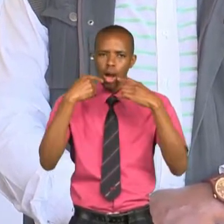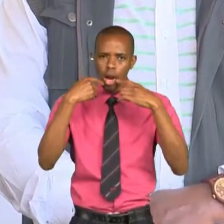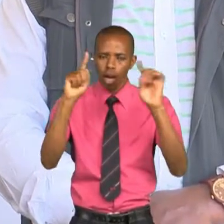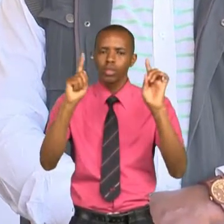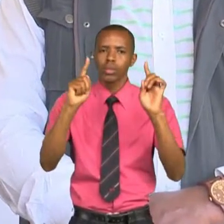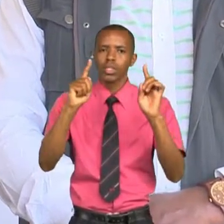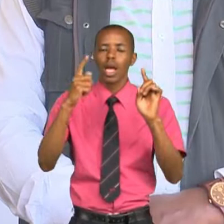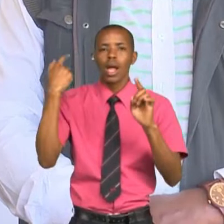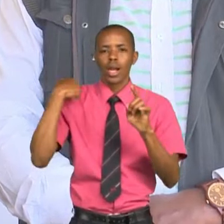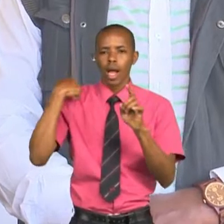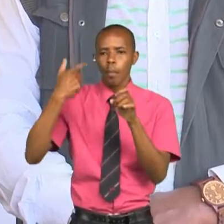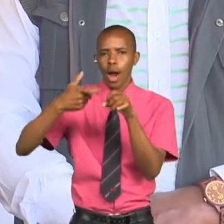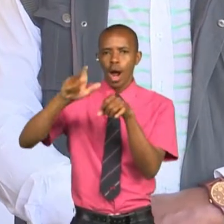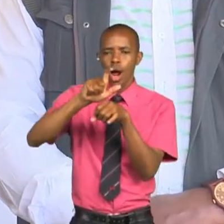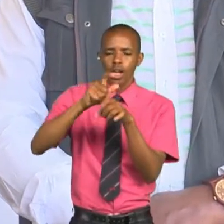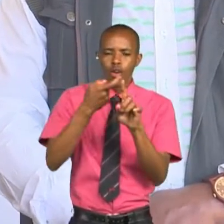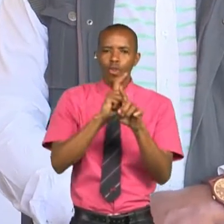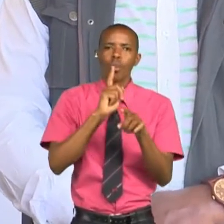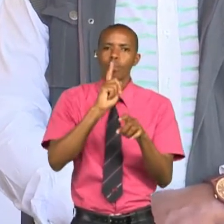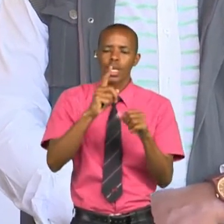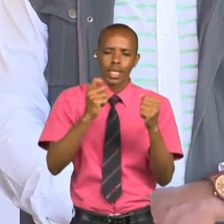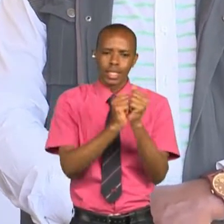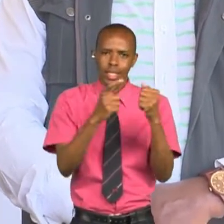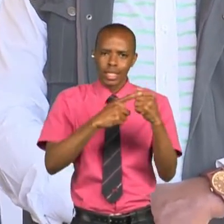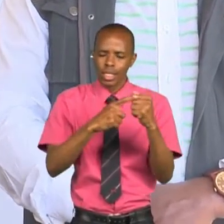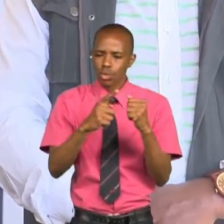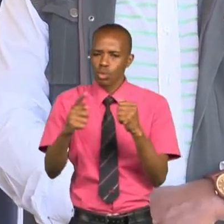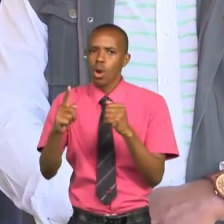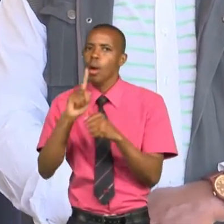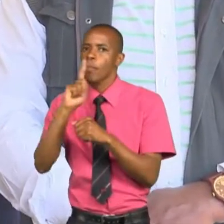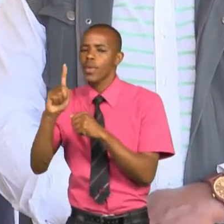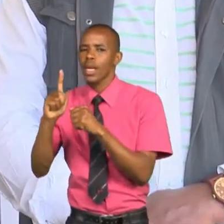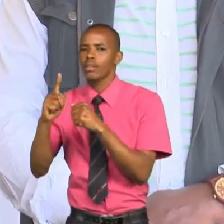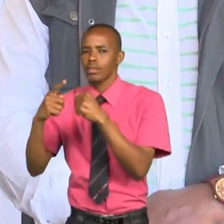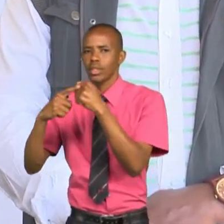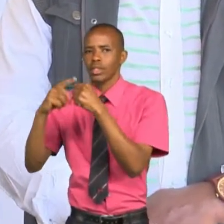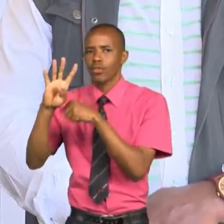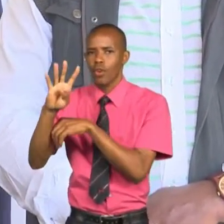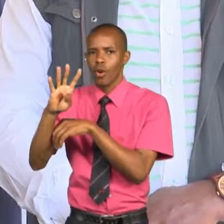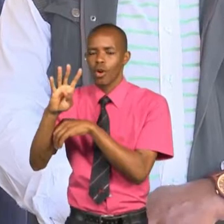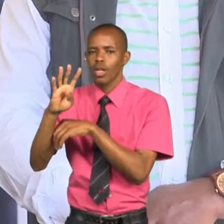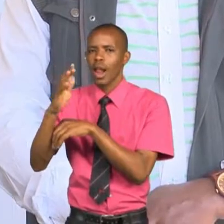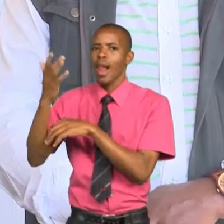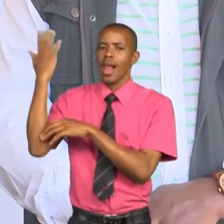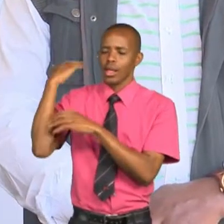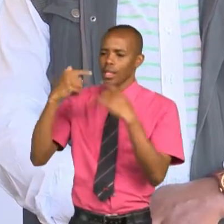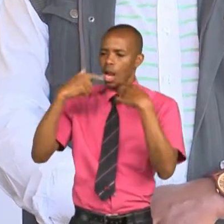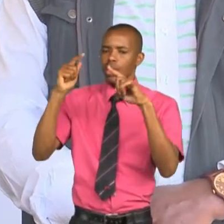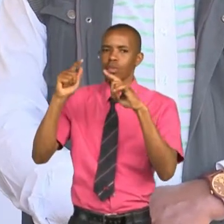the number had risen from 116 to 164. To the last briefing when we were